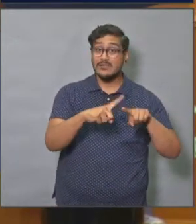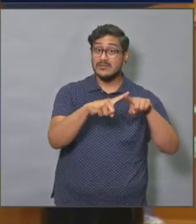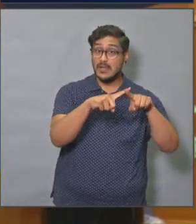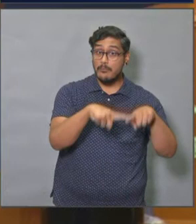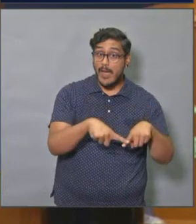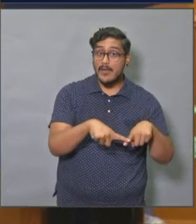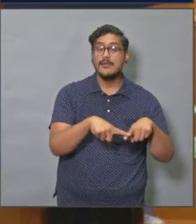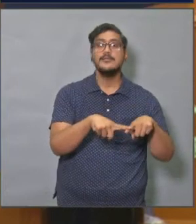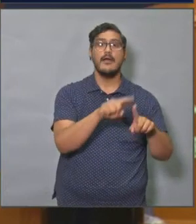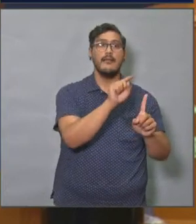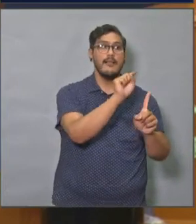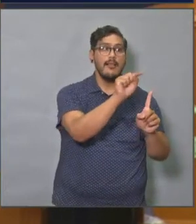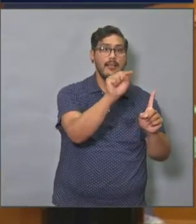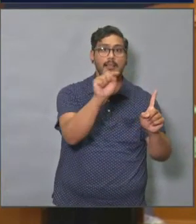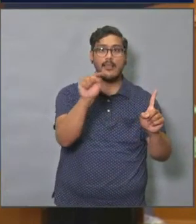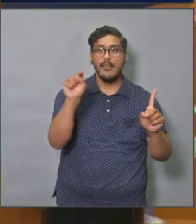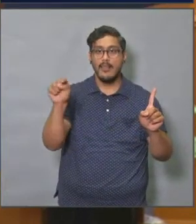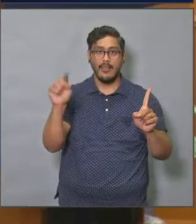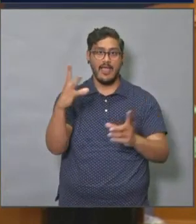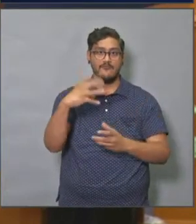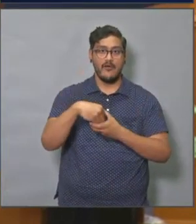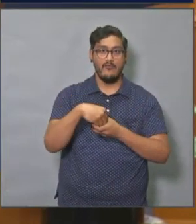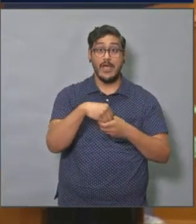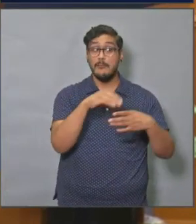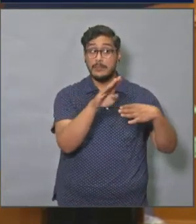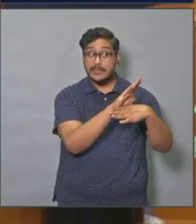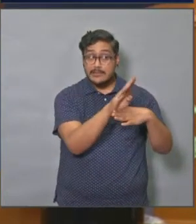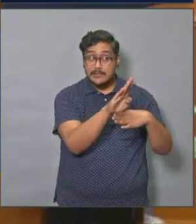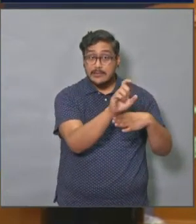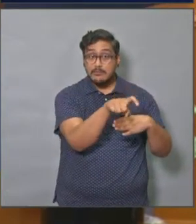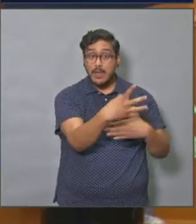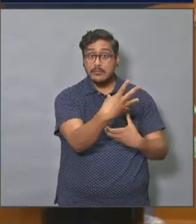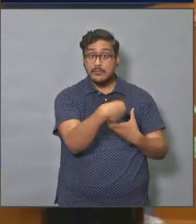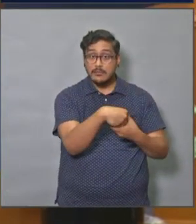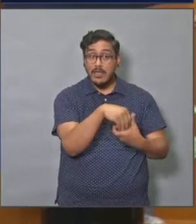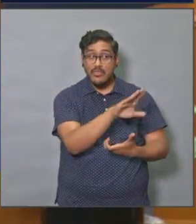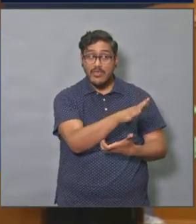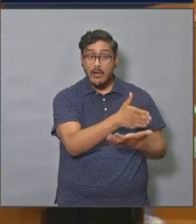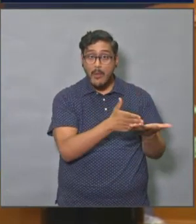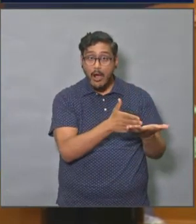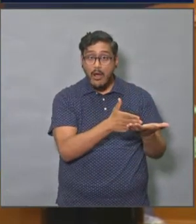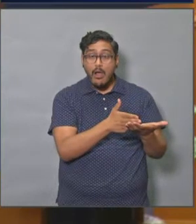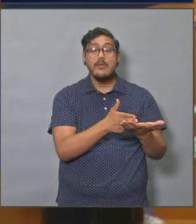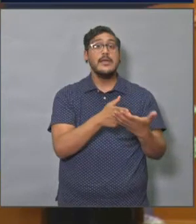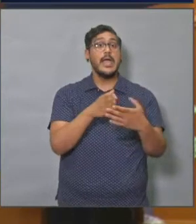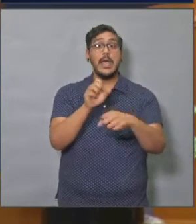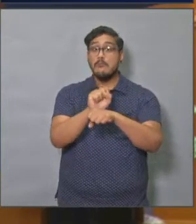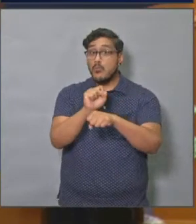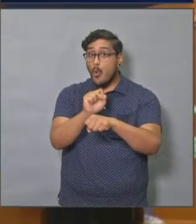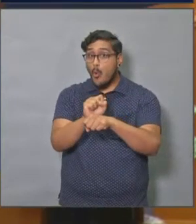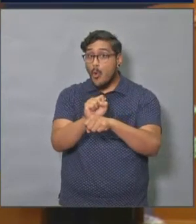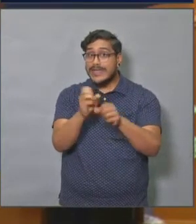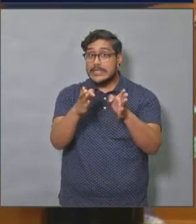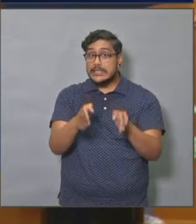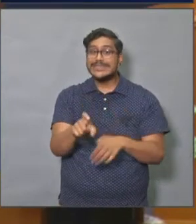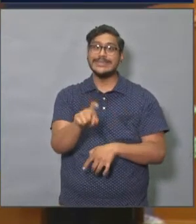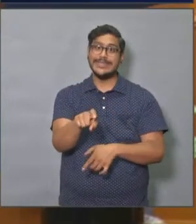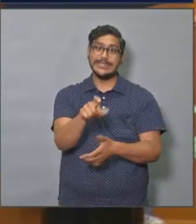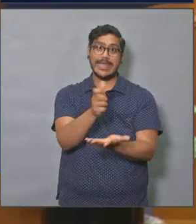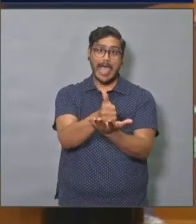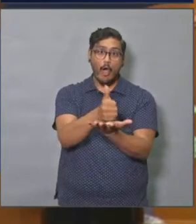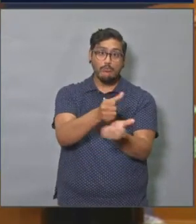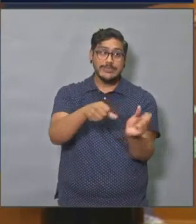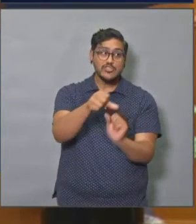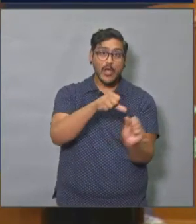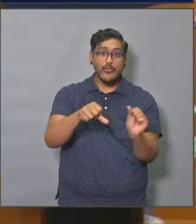on everyone doing their part. Businesses need to do their part, and employees need to help each other. Residents,